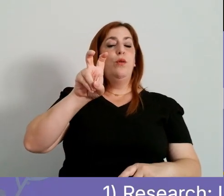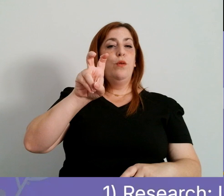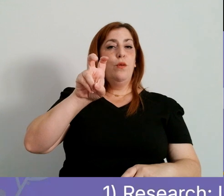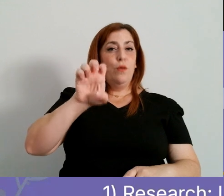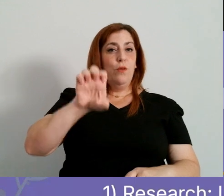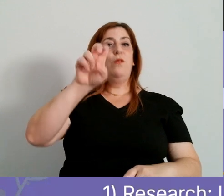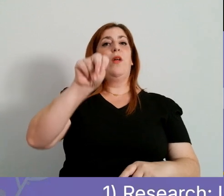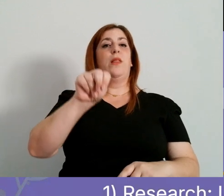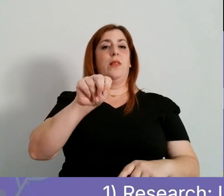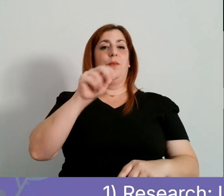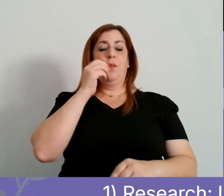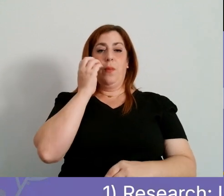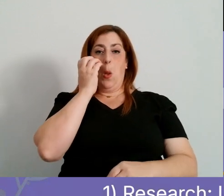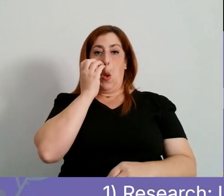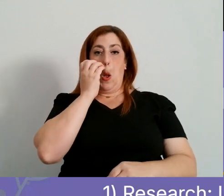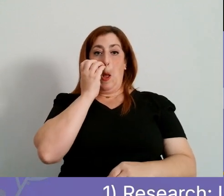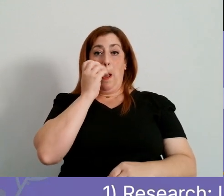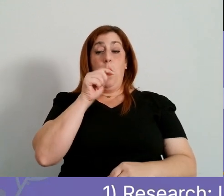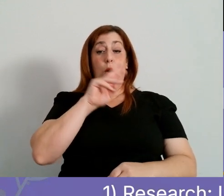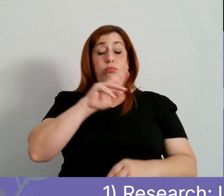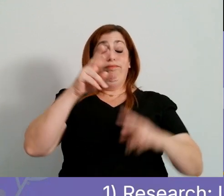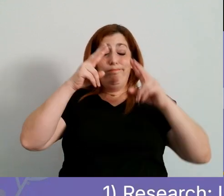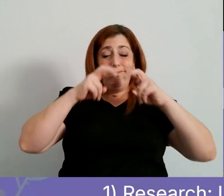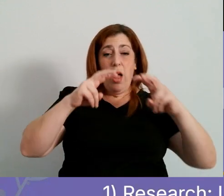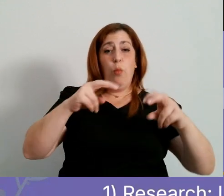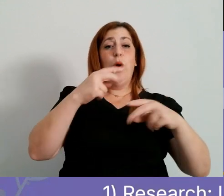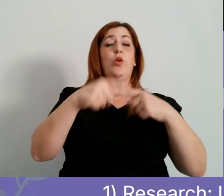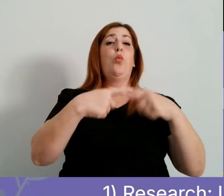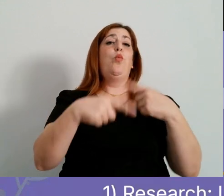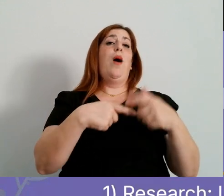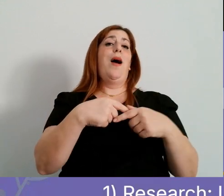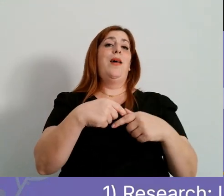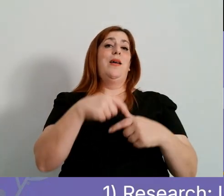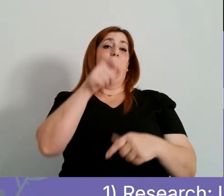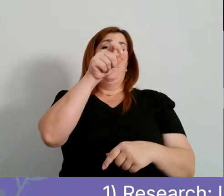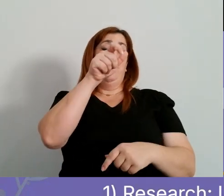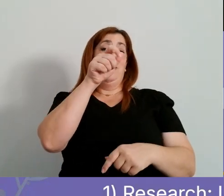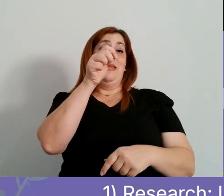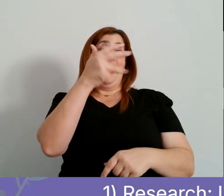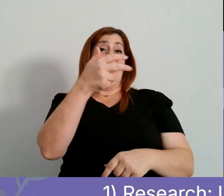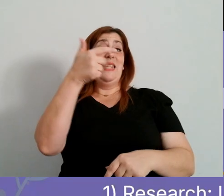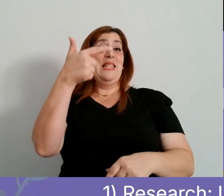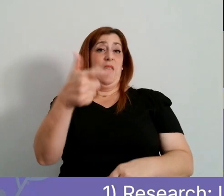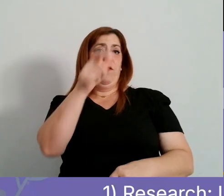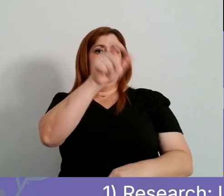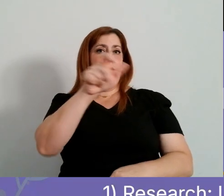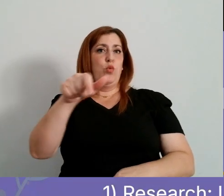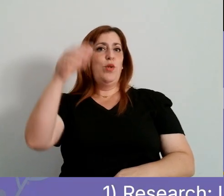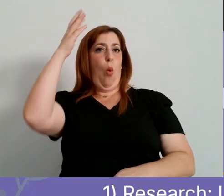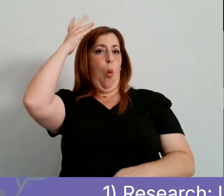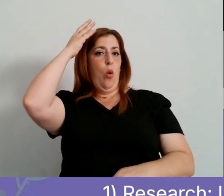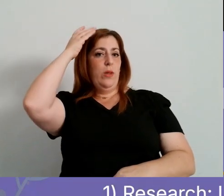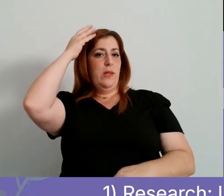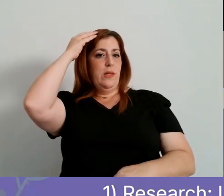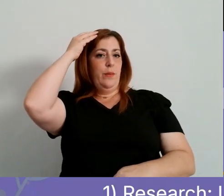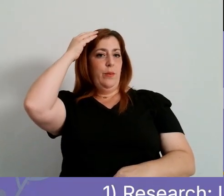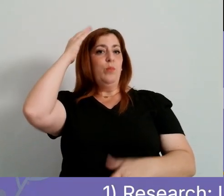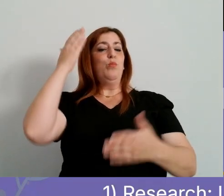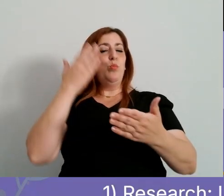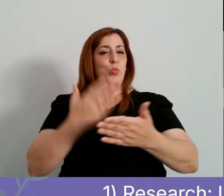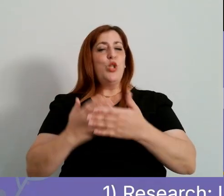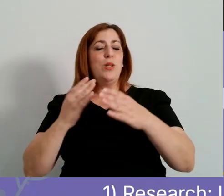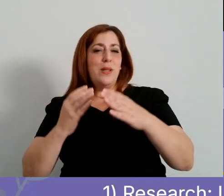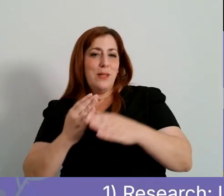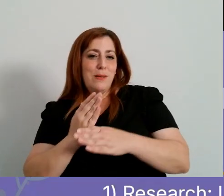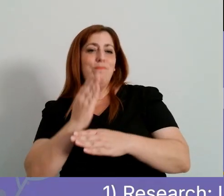did research. We had research from 97 autistic youths to build the Autism Advocacy